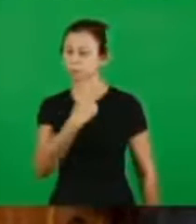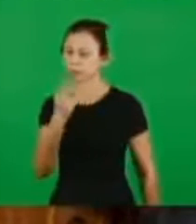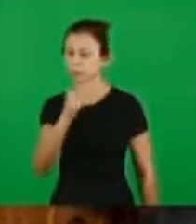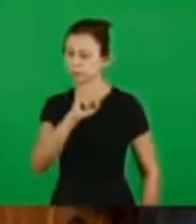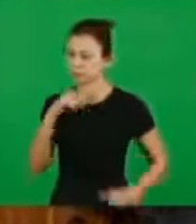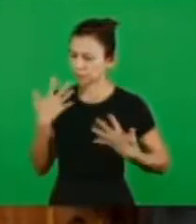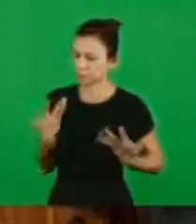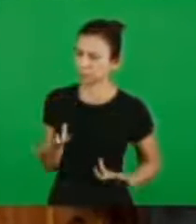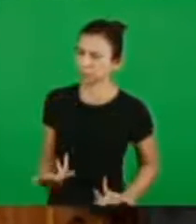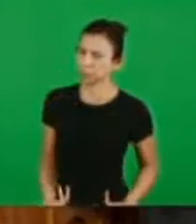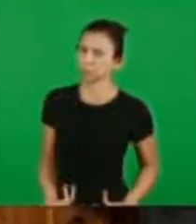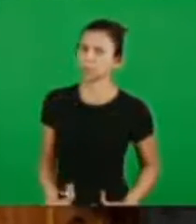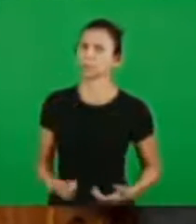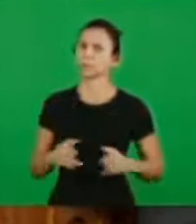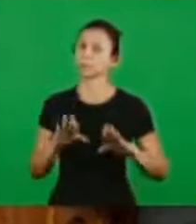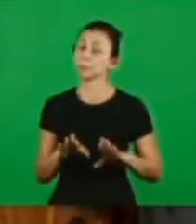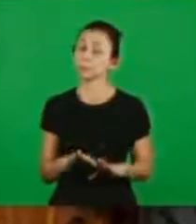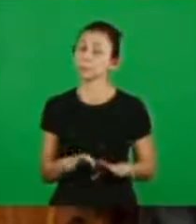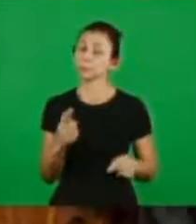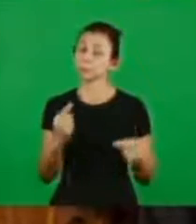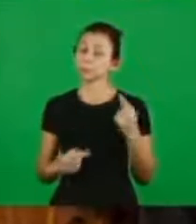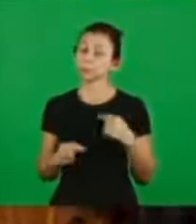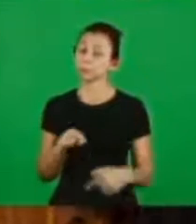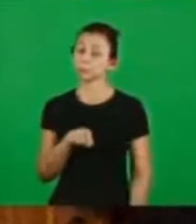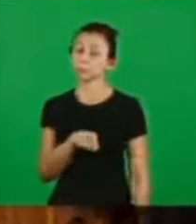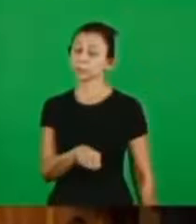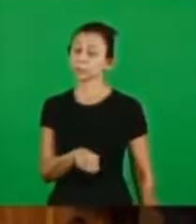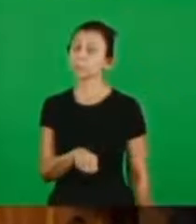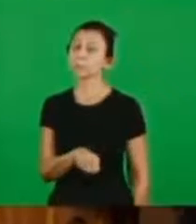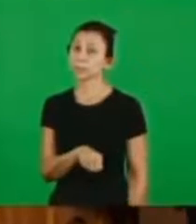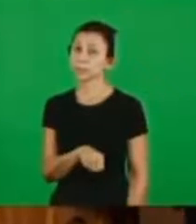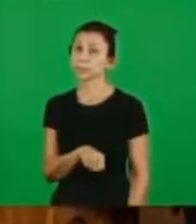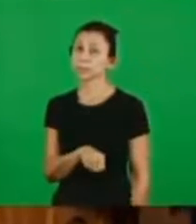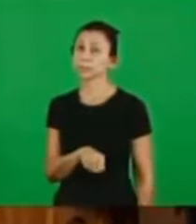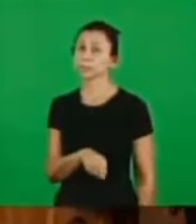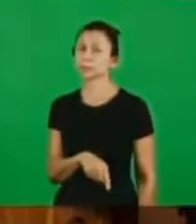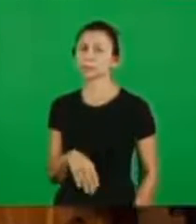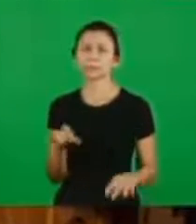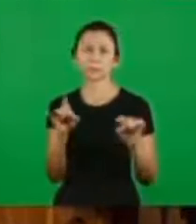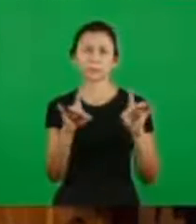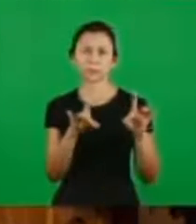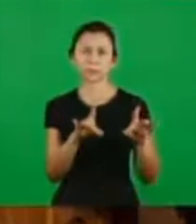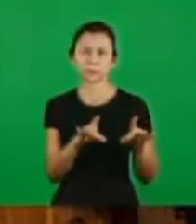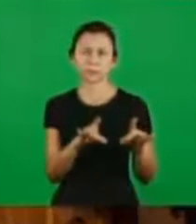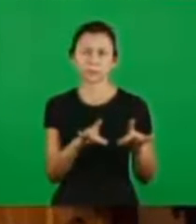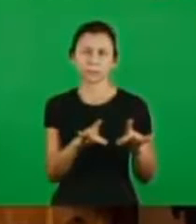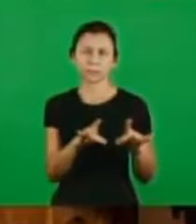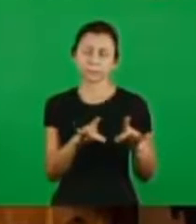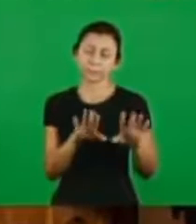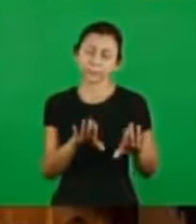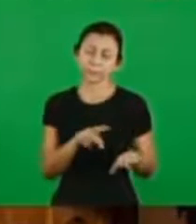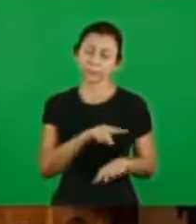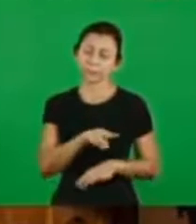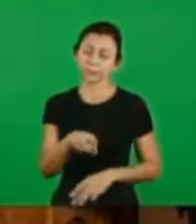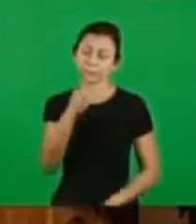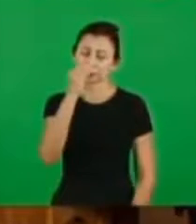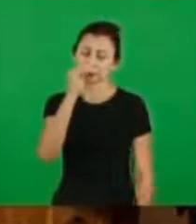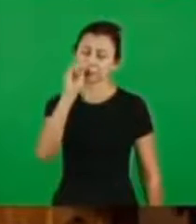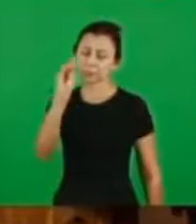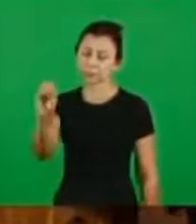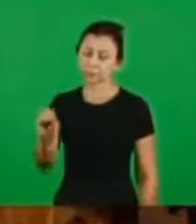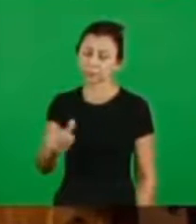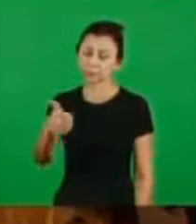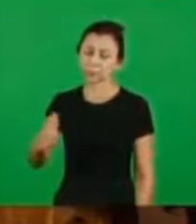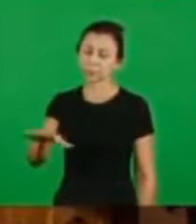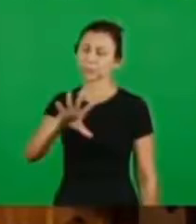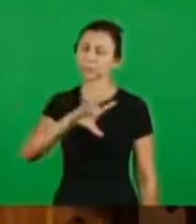name's sake, and have not become weary. Nevertheless, I have this against you, that